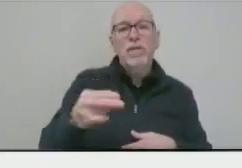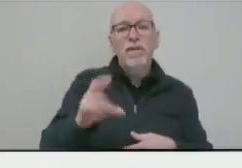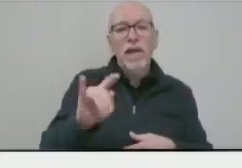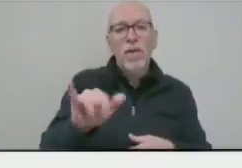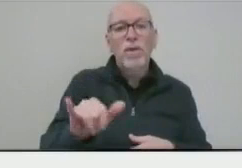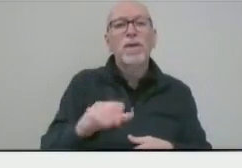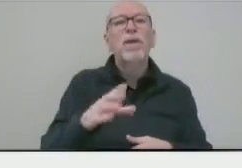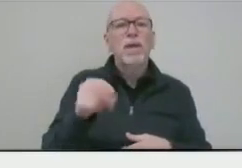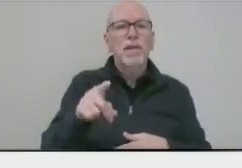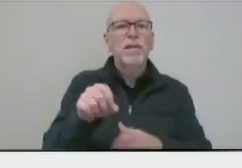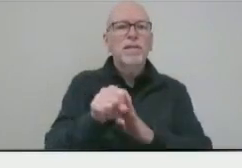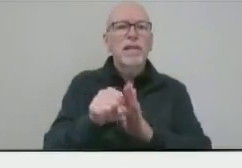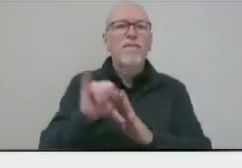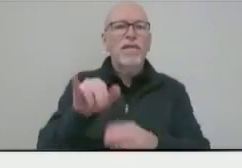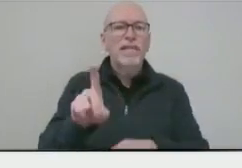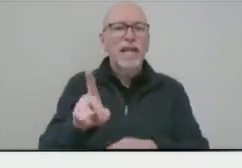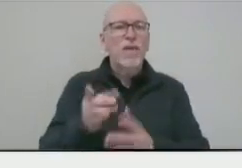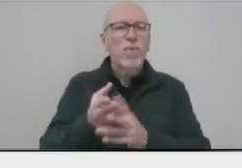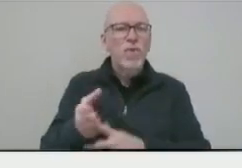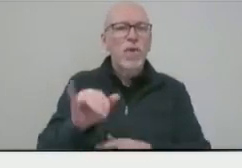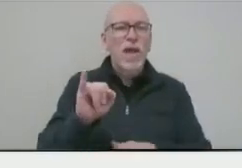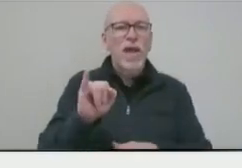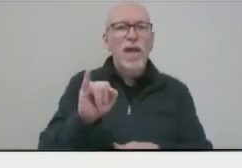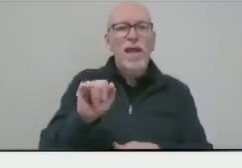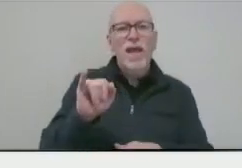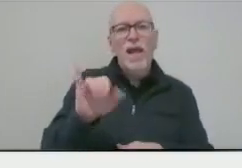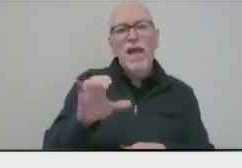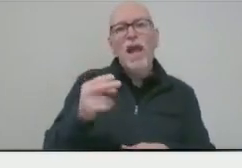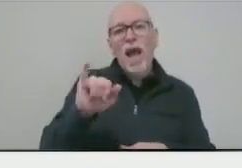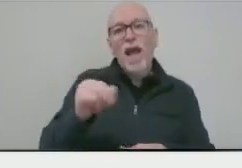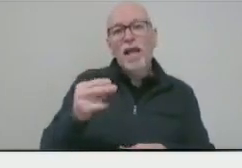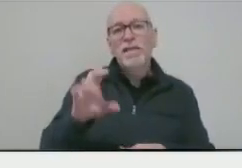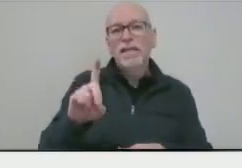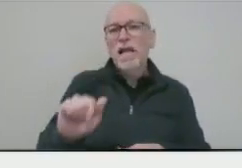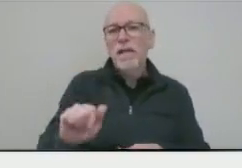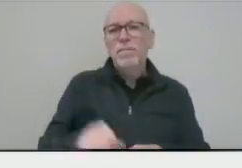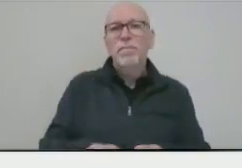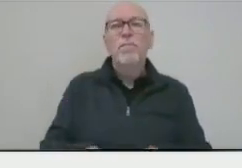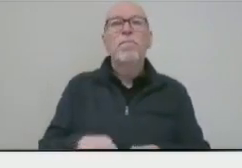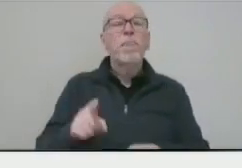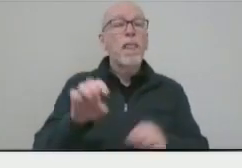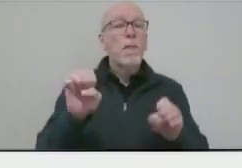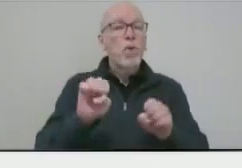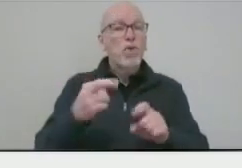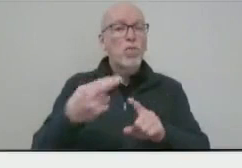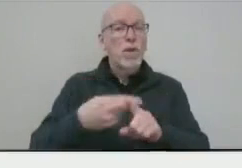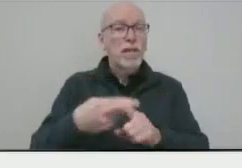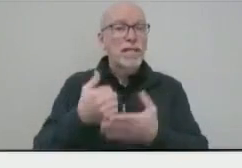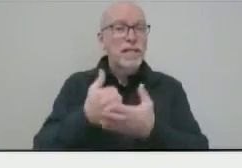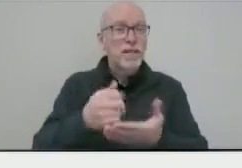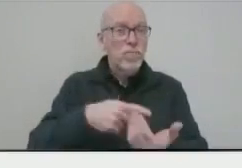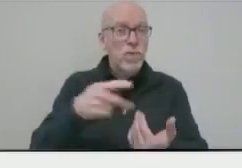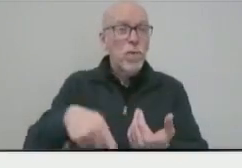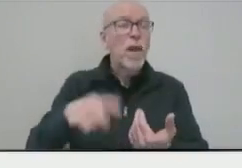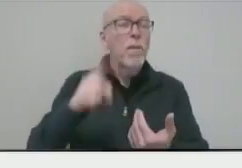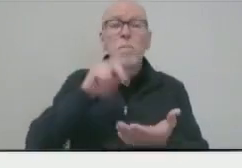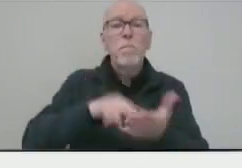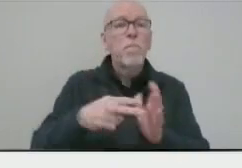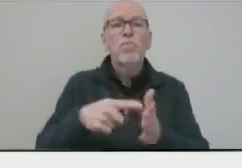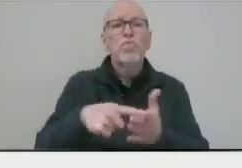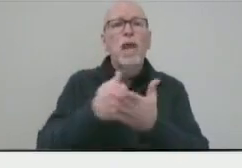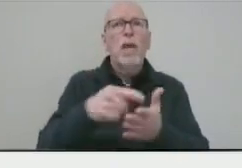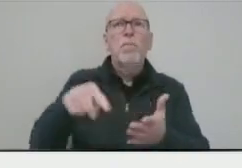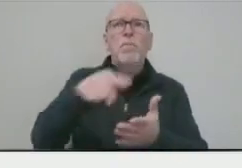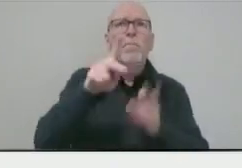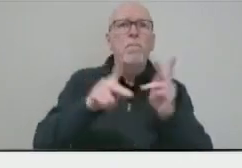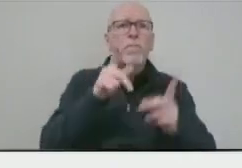and the State of Indiana through IHCDA. The Emergency Rental Assistance Program is designed to assist households that are unable to